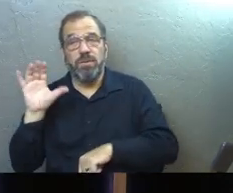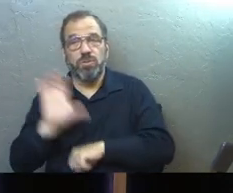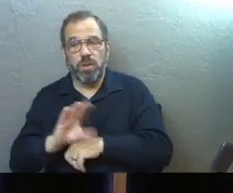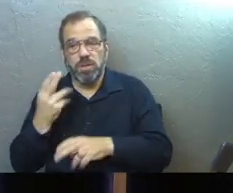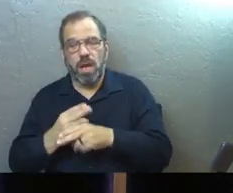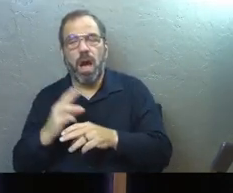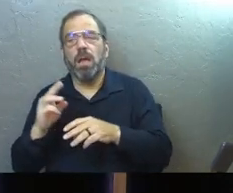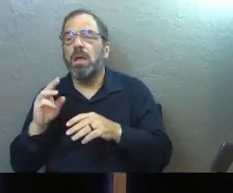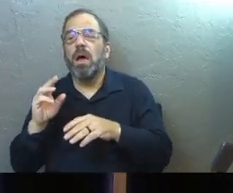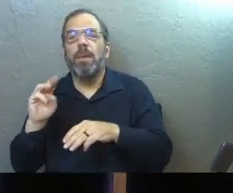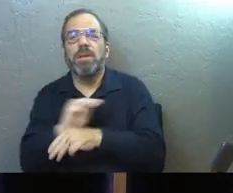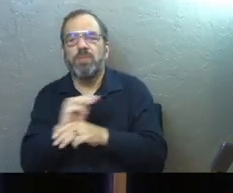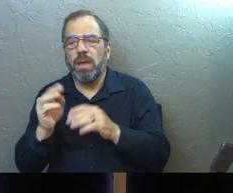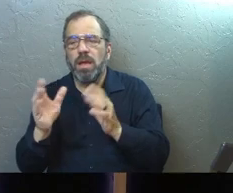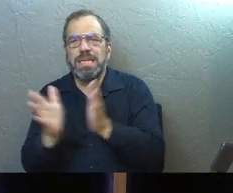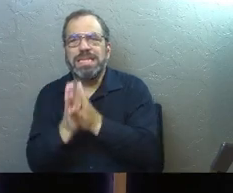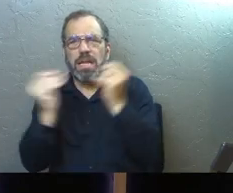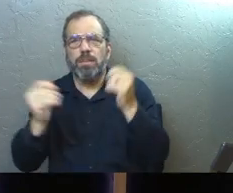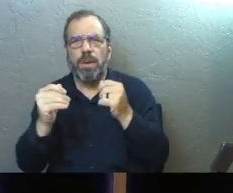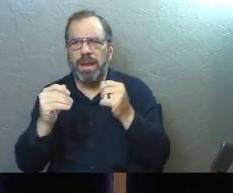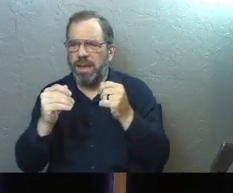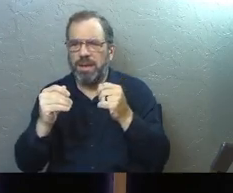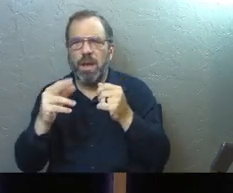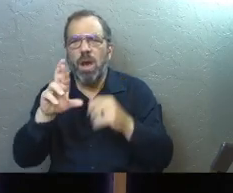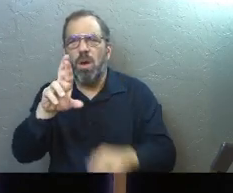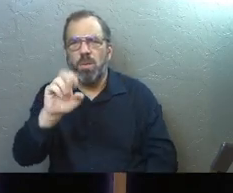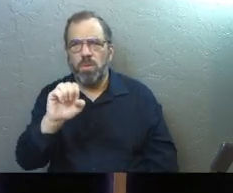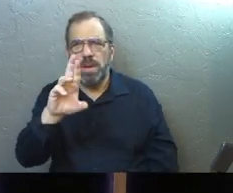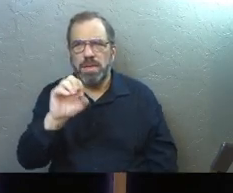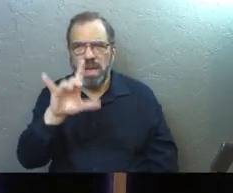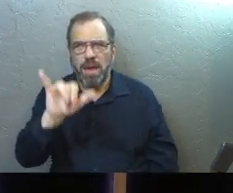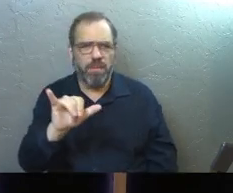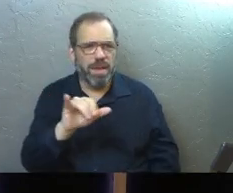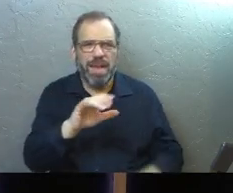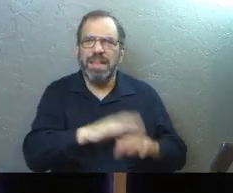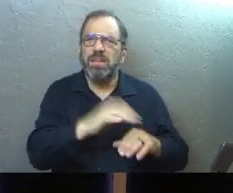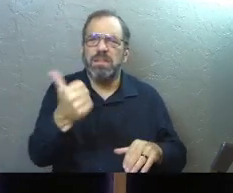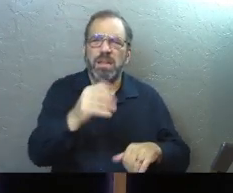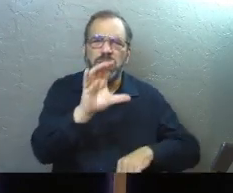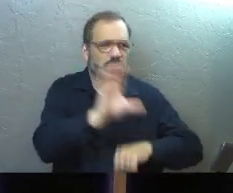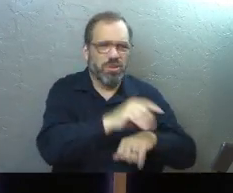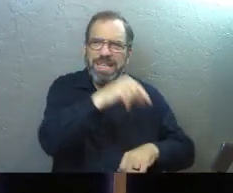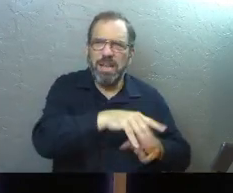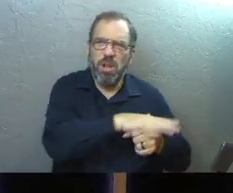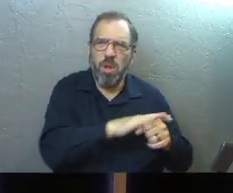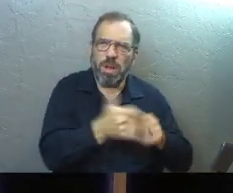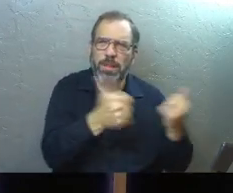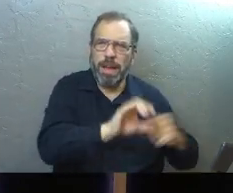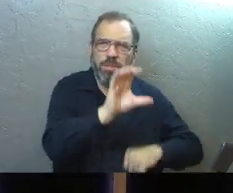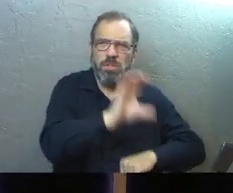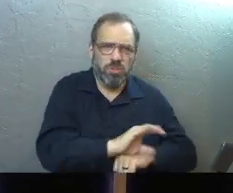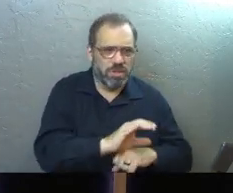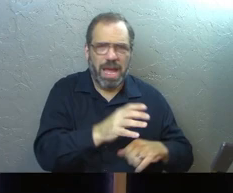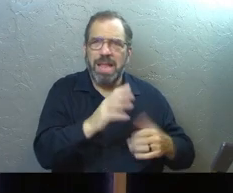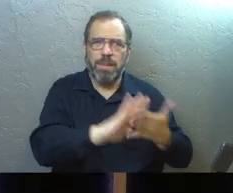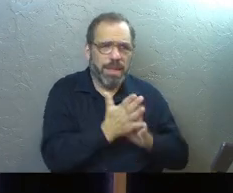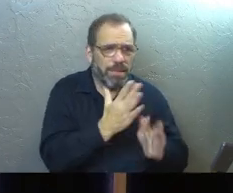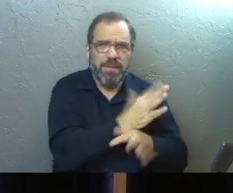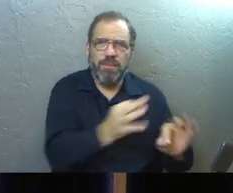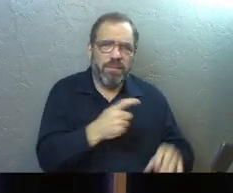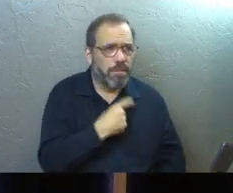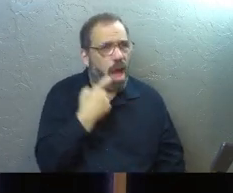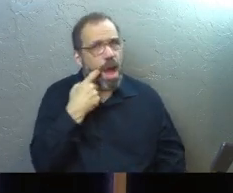ministry called Celebrate Recovery. There's one here locally at Cameron Baptist. It's beautiful ministry. Celebrate Recovery, people getting free from their